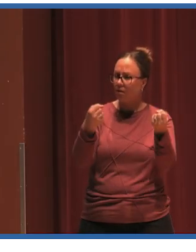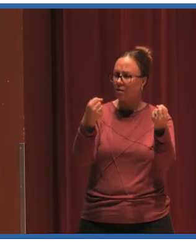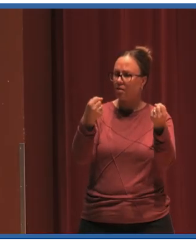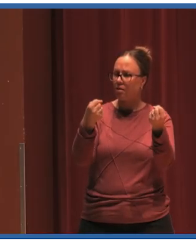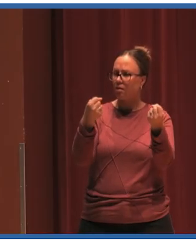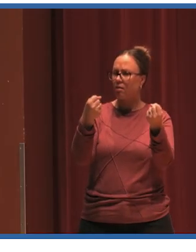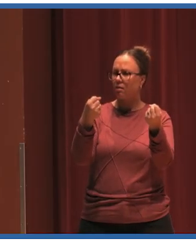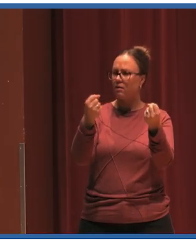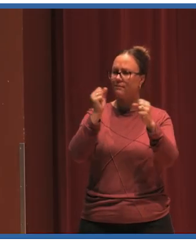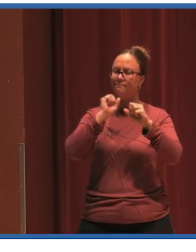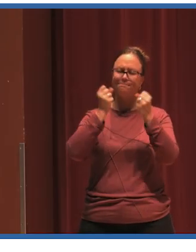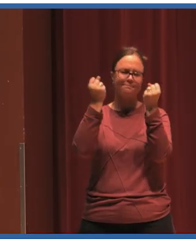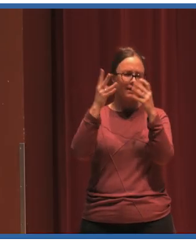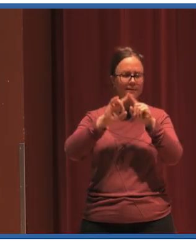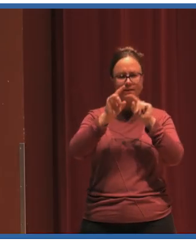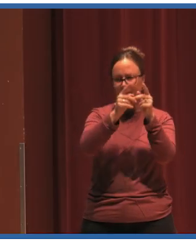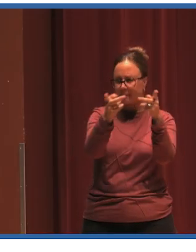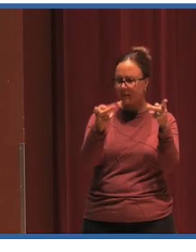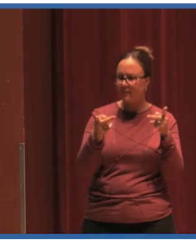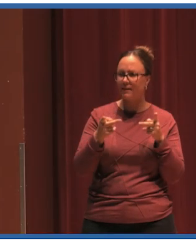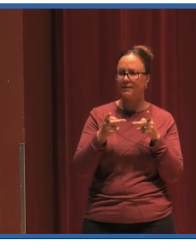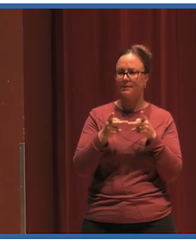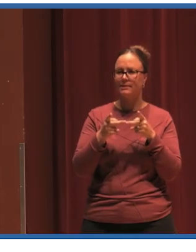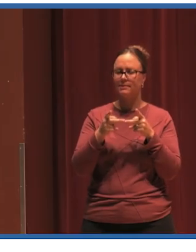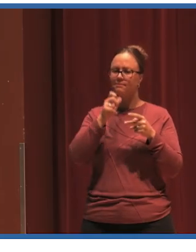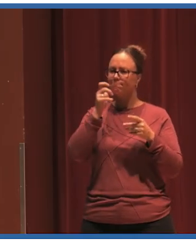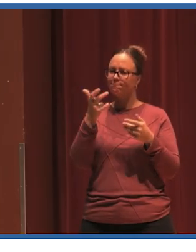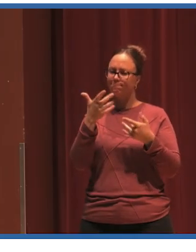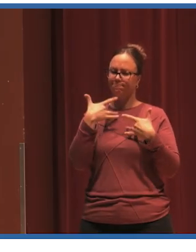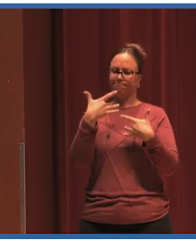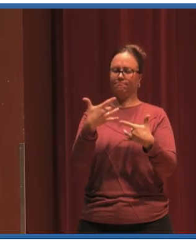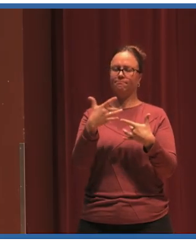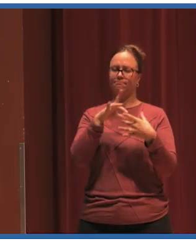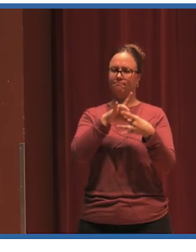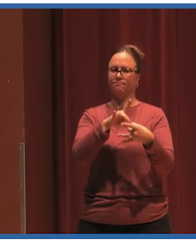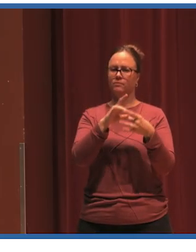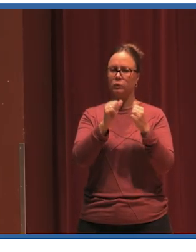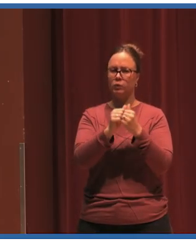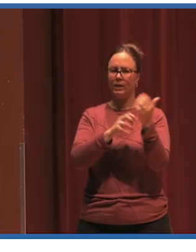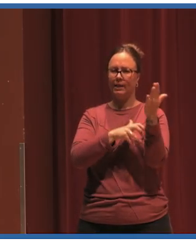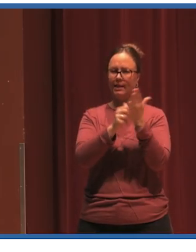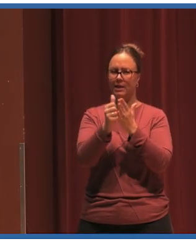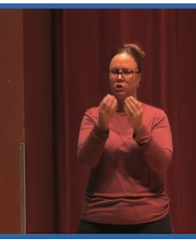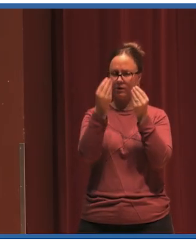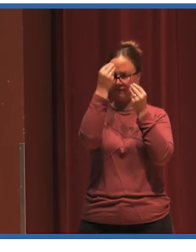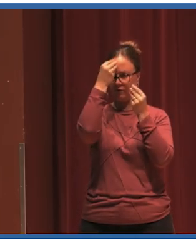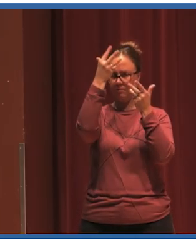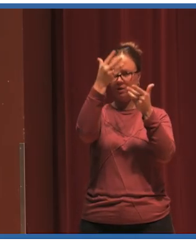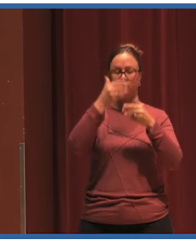and places not normally associated with getting this information.